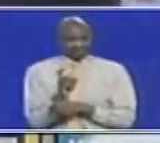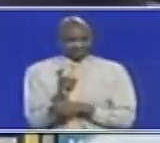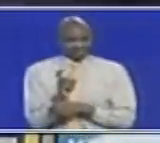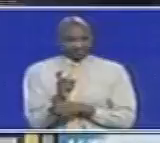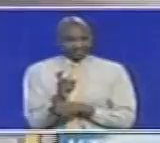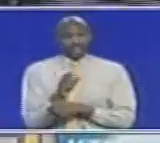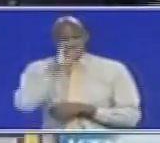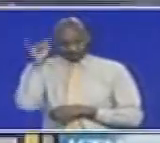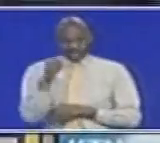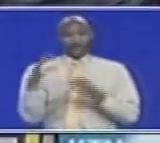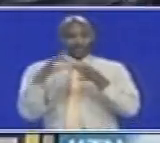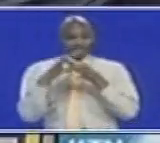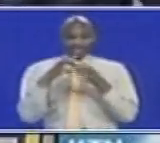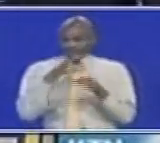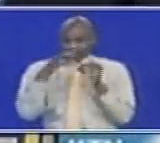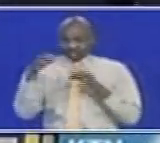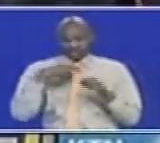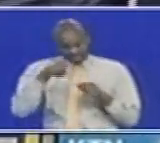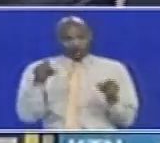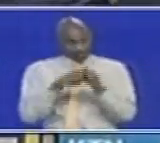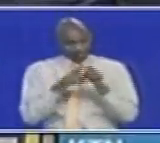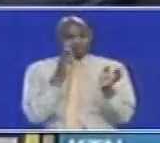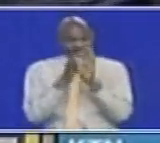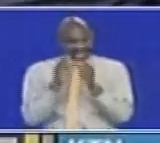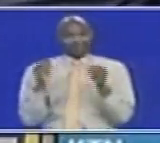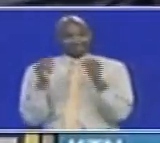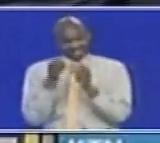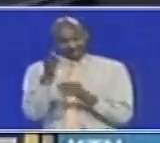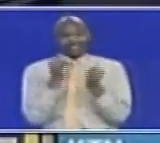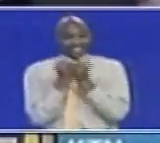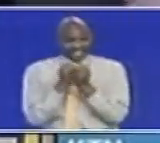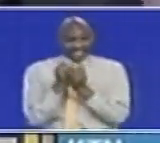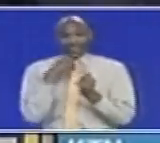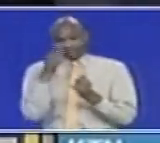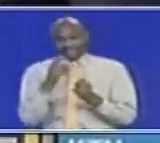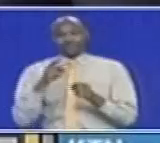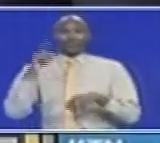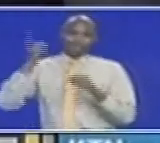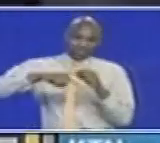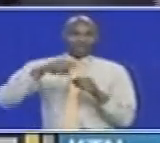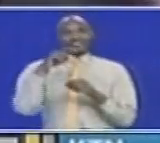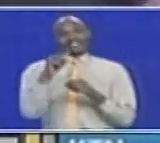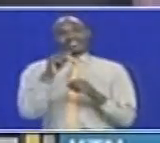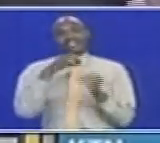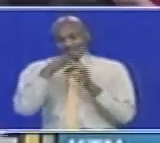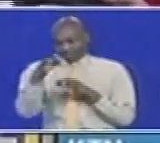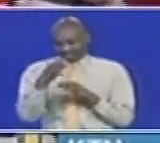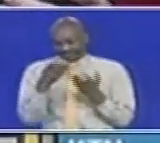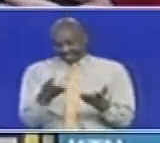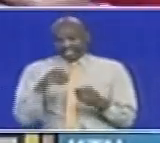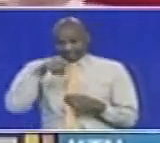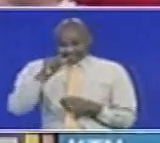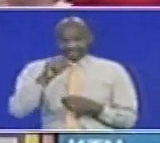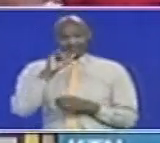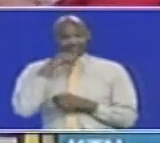The Jubilee Coalition had planned a rally on Saturday, seen as a move to counter the CORD rally. Jubilee leaders called off the